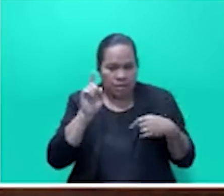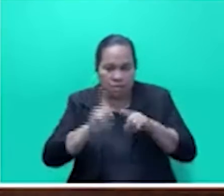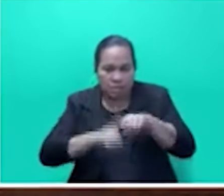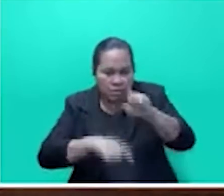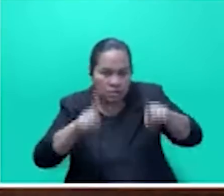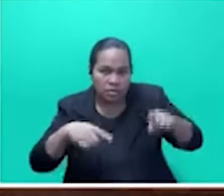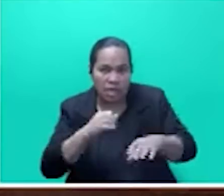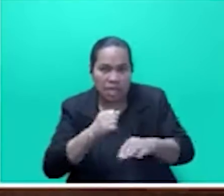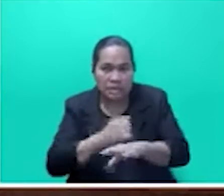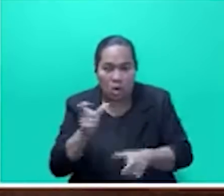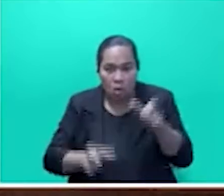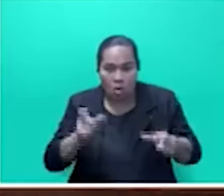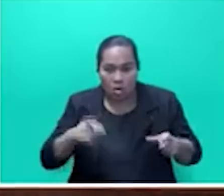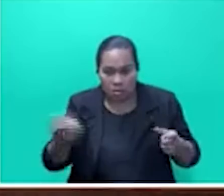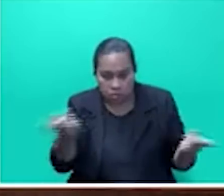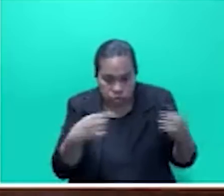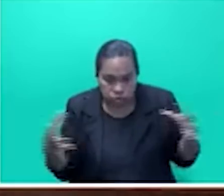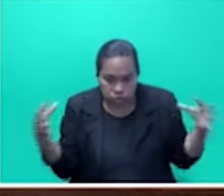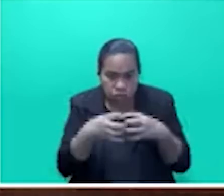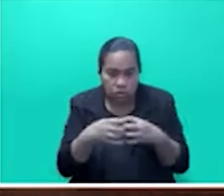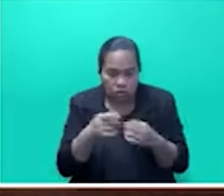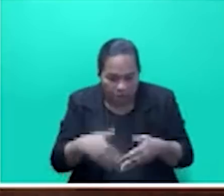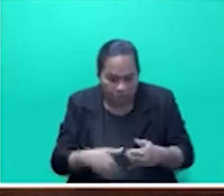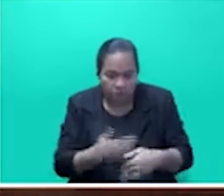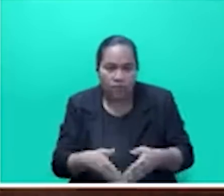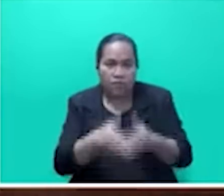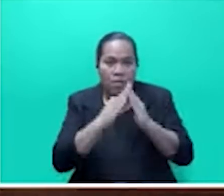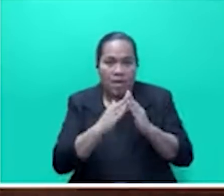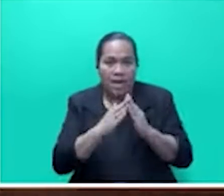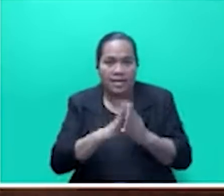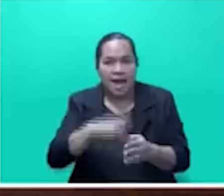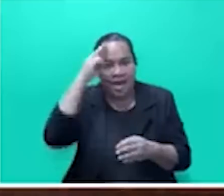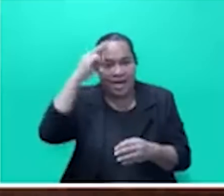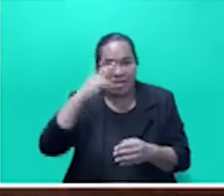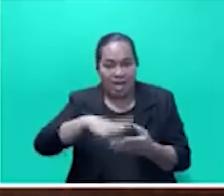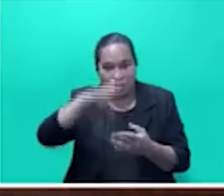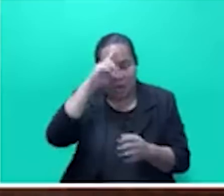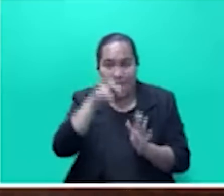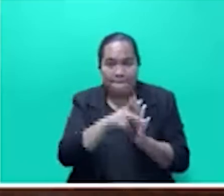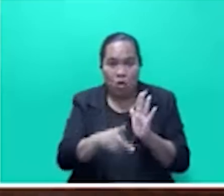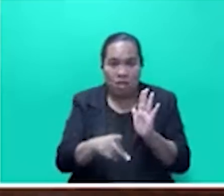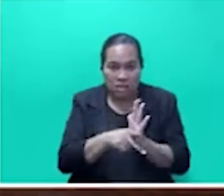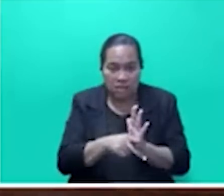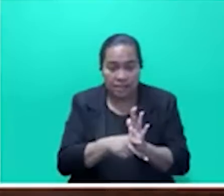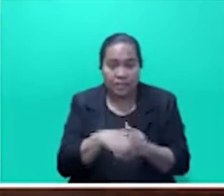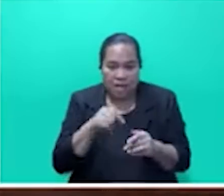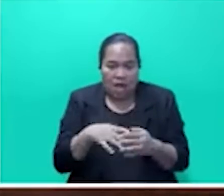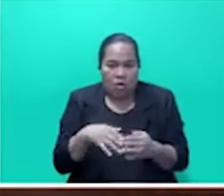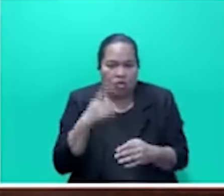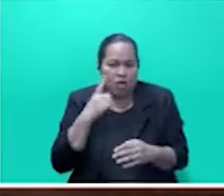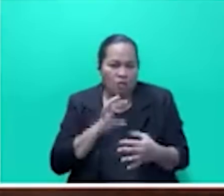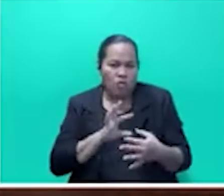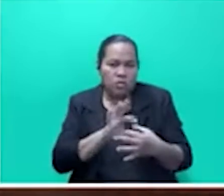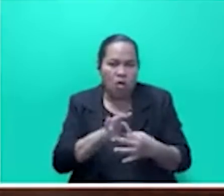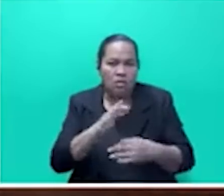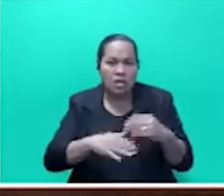of the Education Commission and formulate a national education policy. The government is moving to rebuild Fiji's relationship